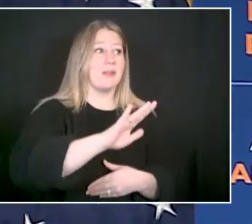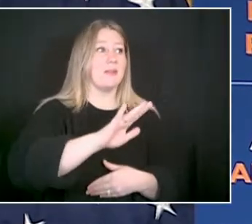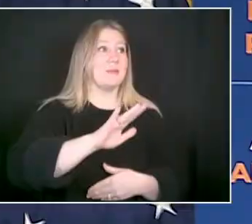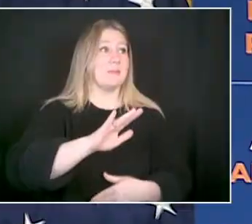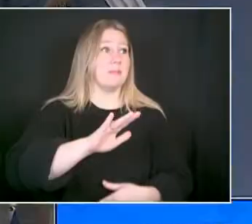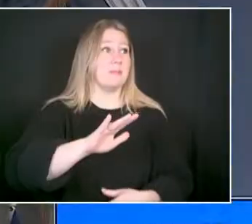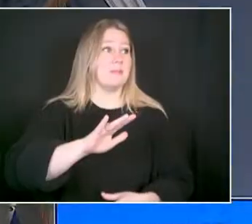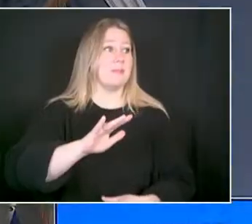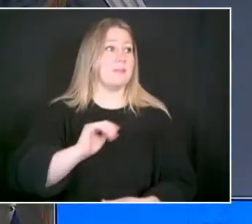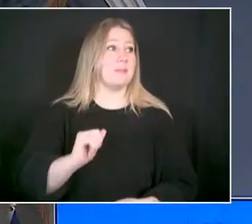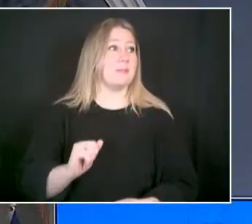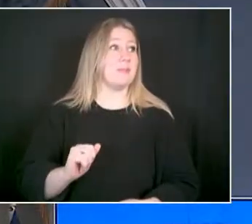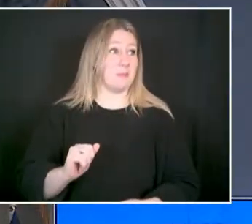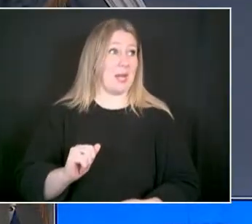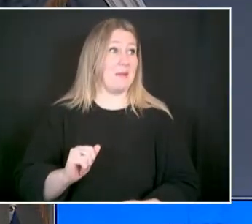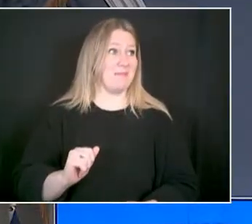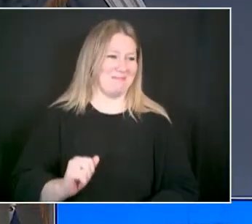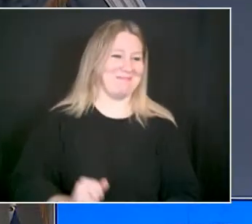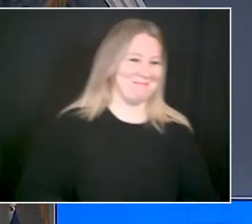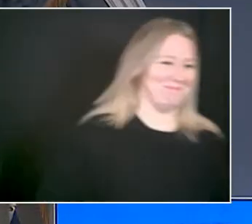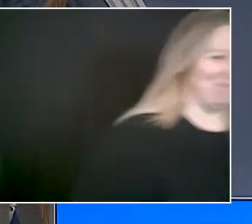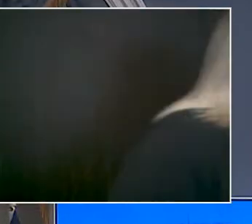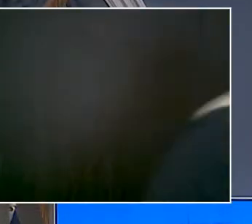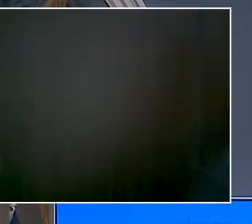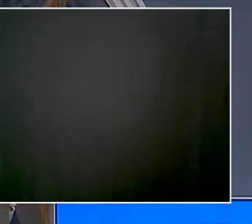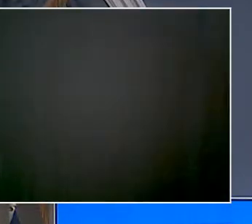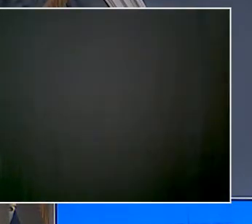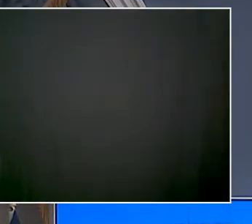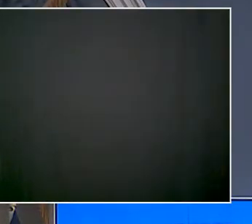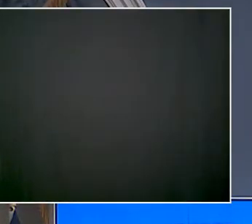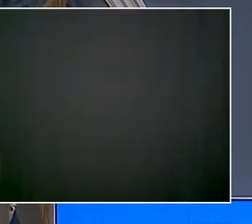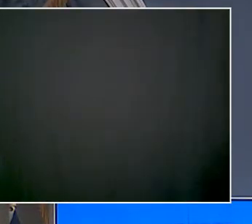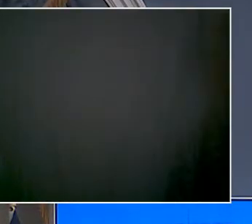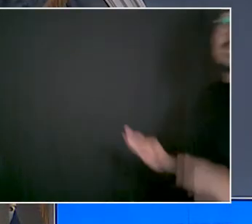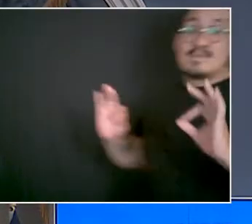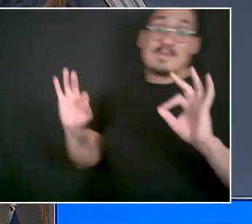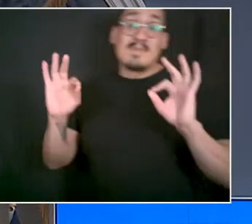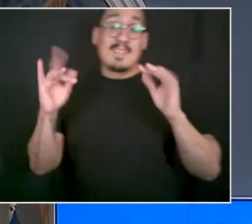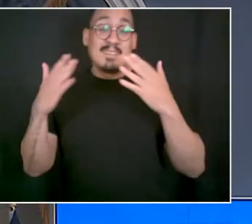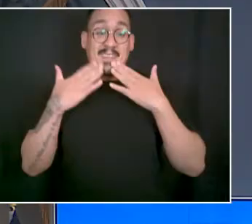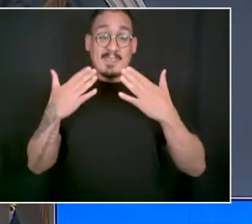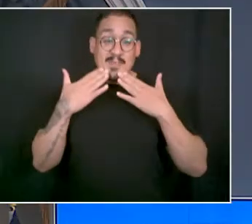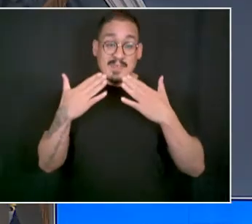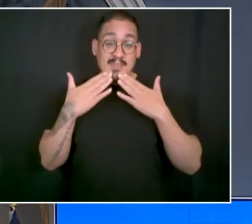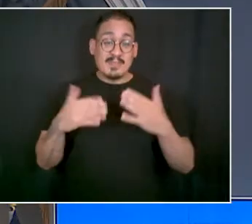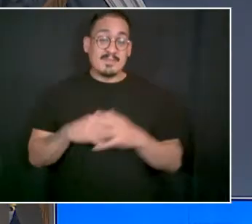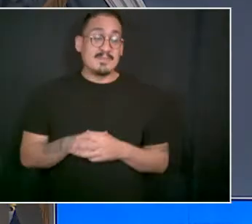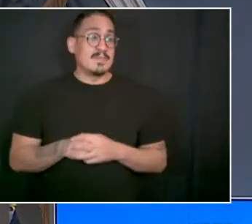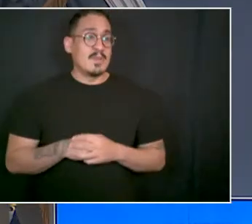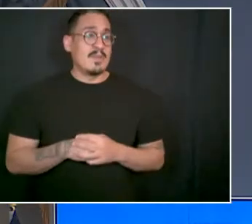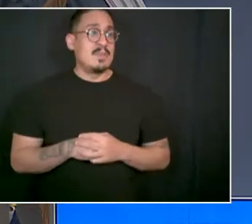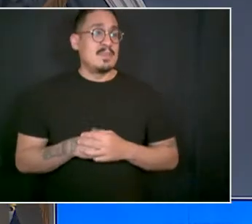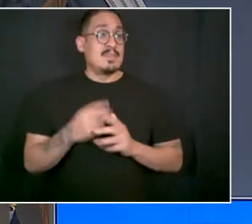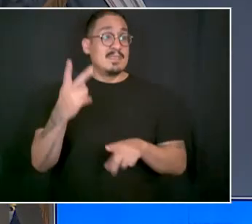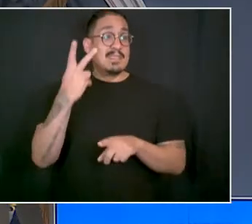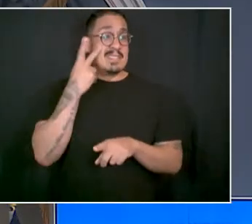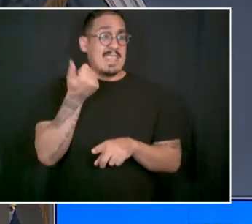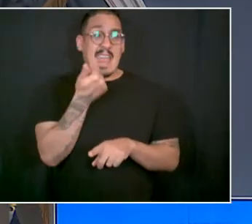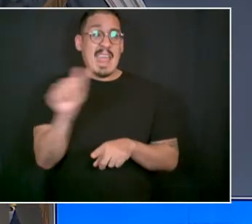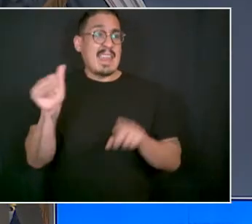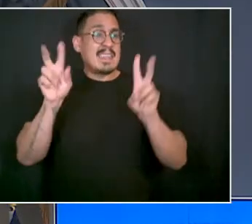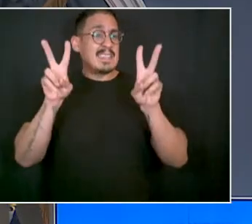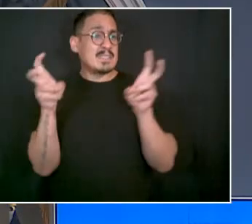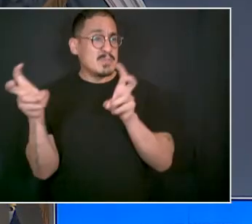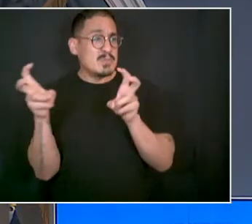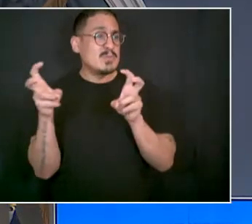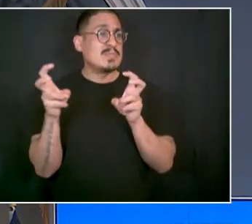My second question is, do you foresee any issues with Randy Mastra as first deputy mayor in working